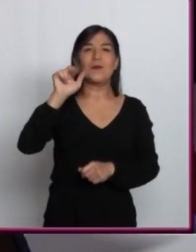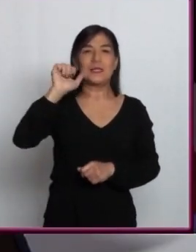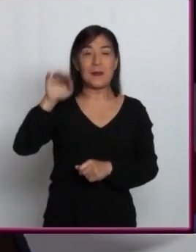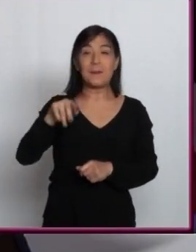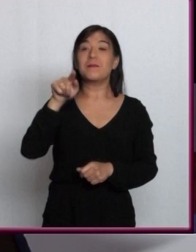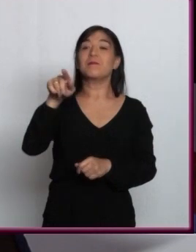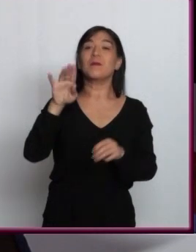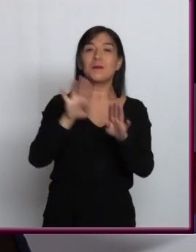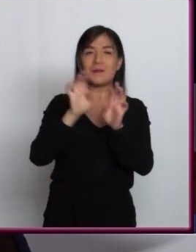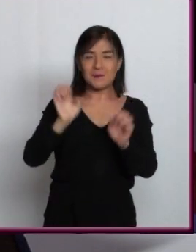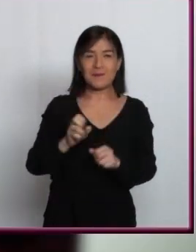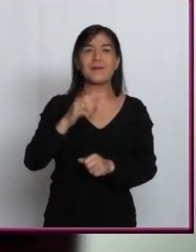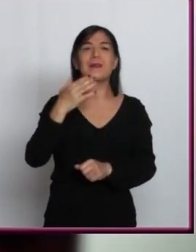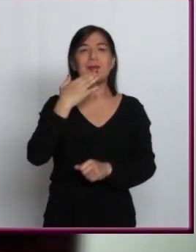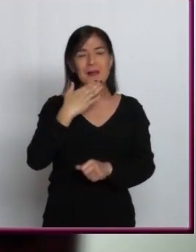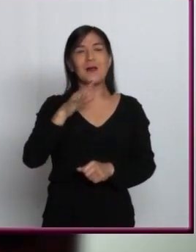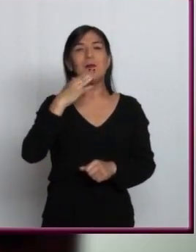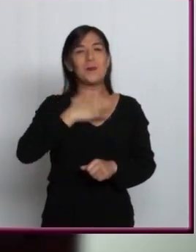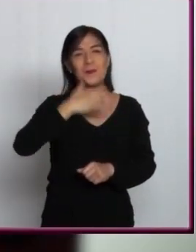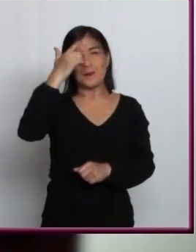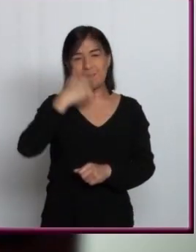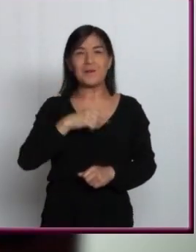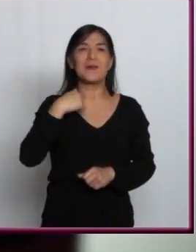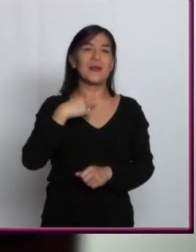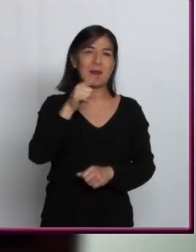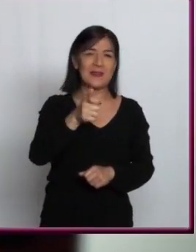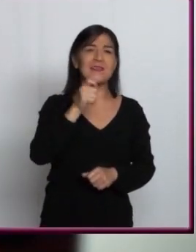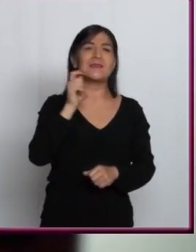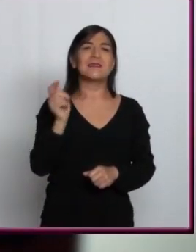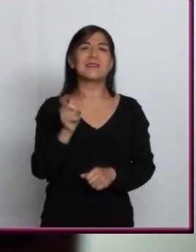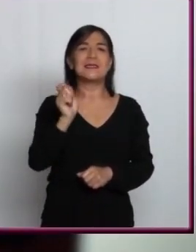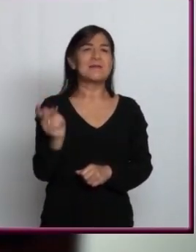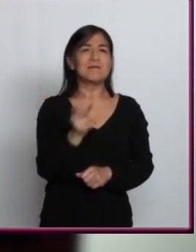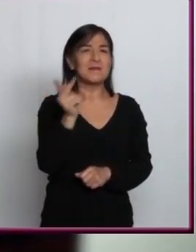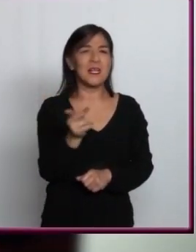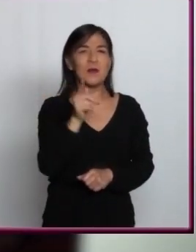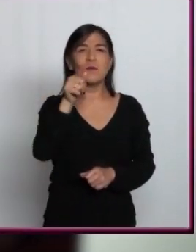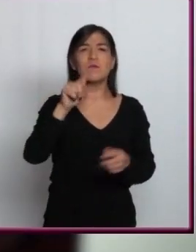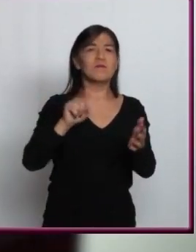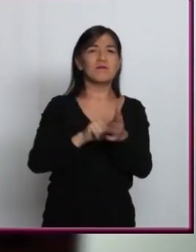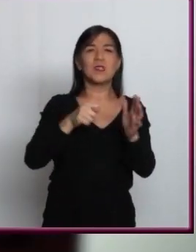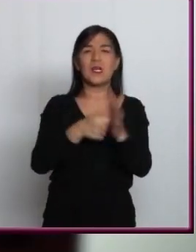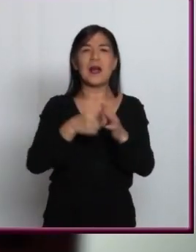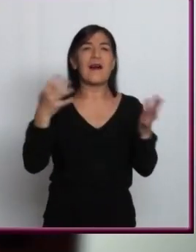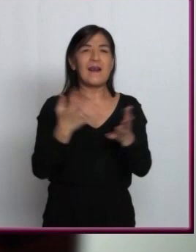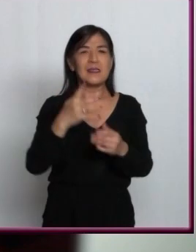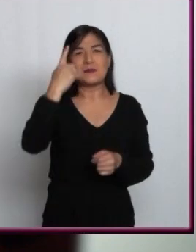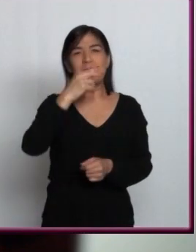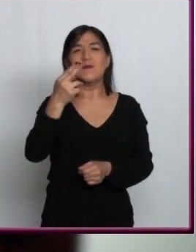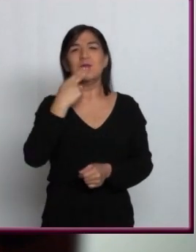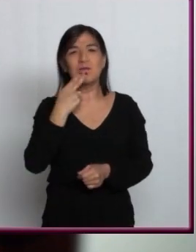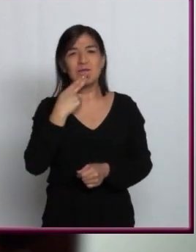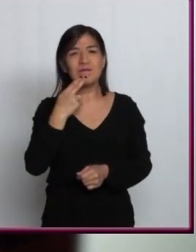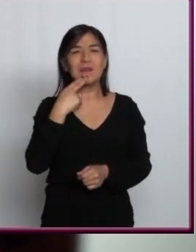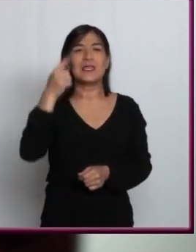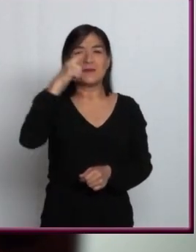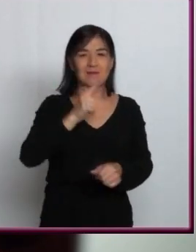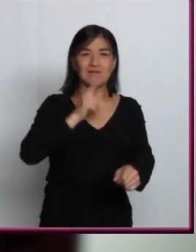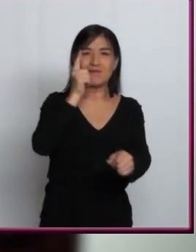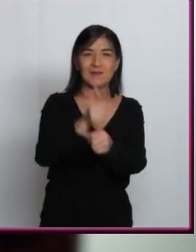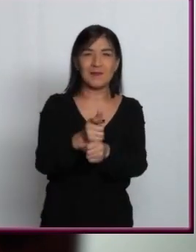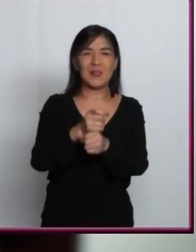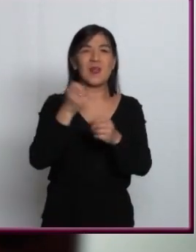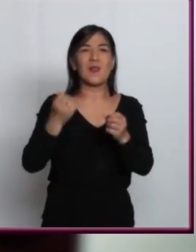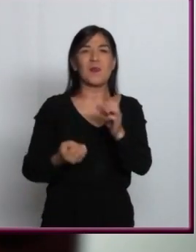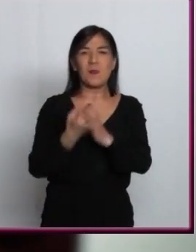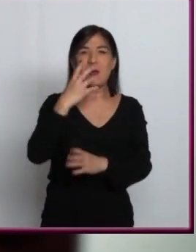tal? ¿Cómo estás? Buenas noches. Buenas noches. Mi primera pregunta es, ¿qué técnica se utilizó o se ha utilizado para descubrir planetas